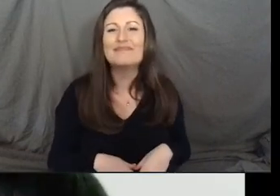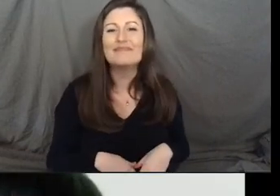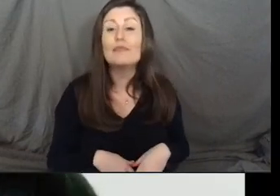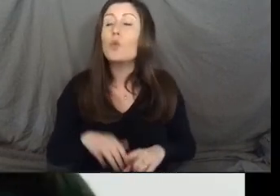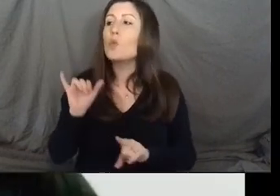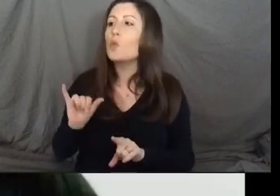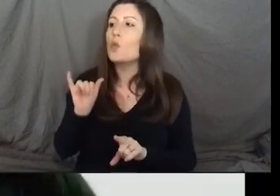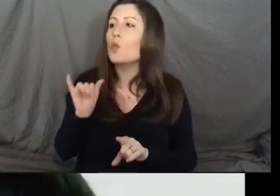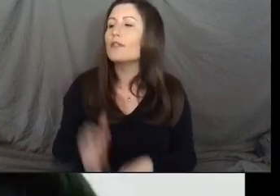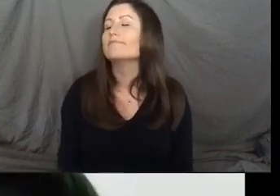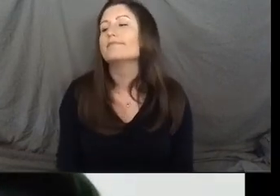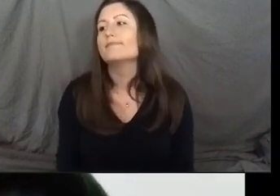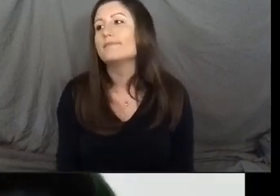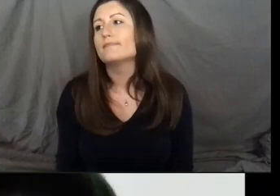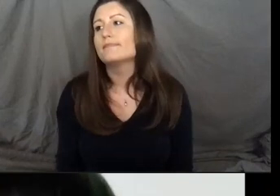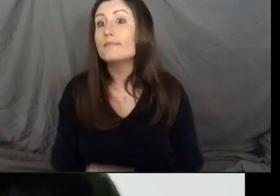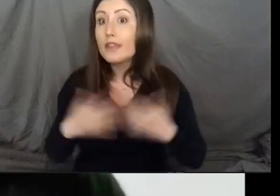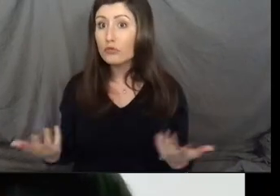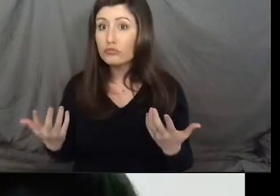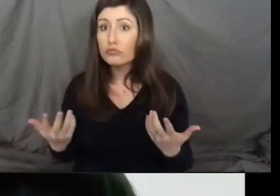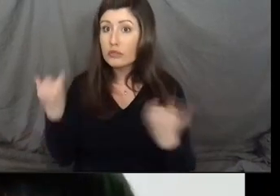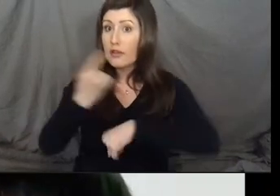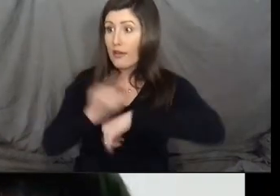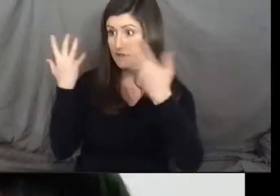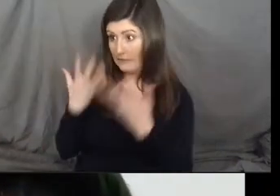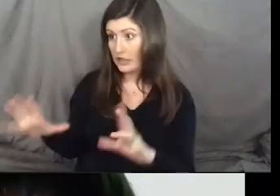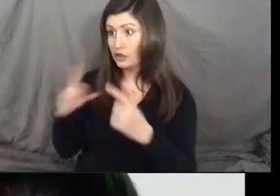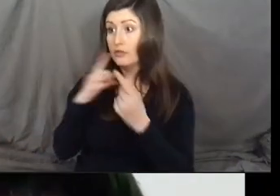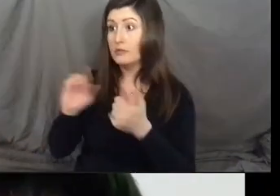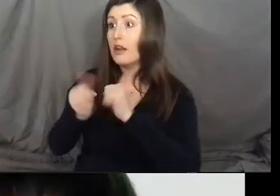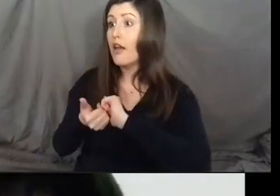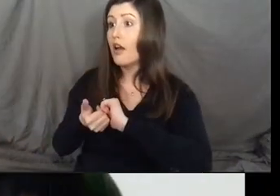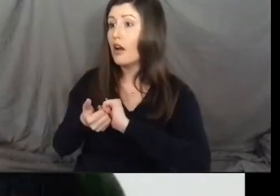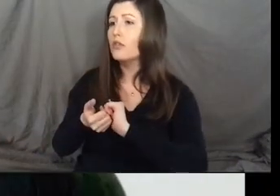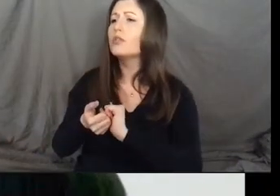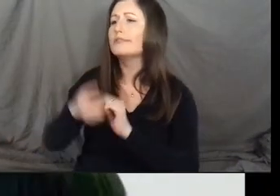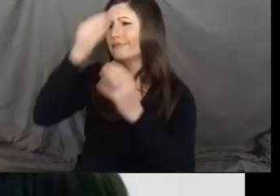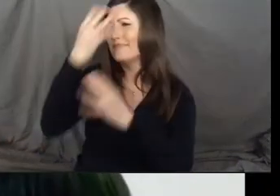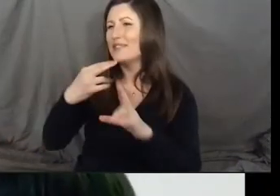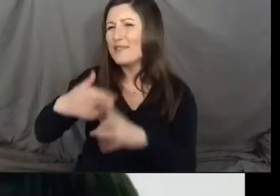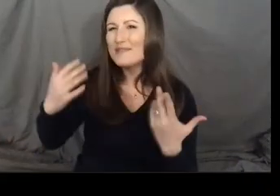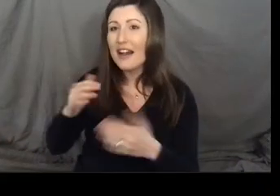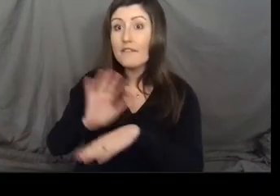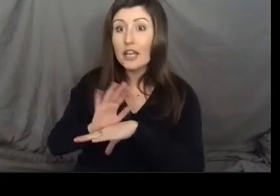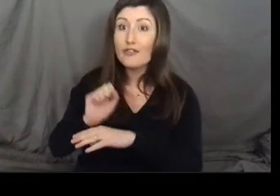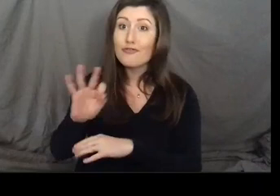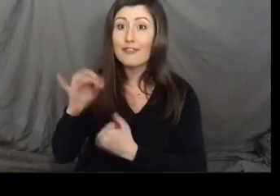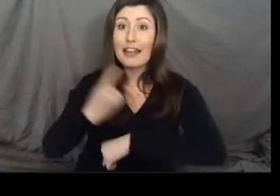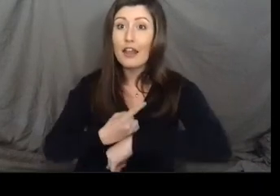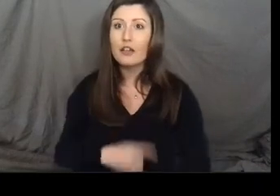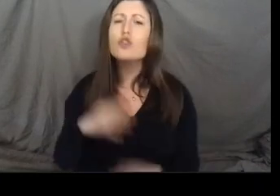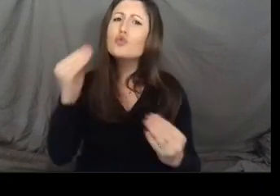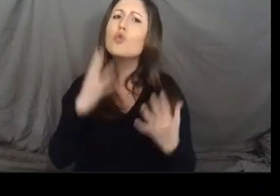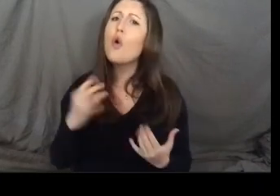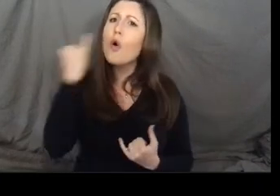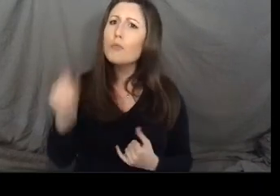I see. So we're going to end today's broadcast with the new segment that we call Video of the Day. You telling me when you turn